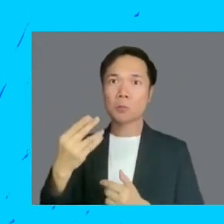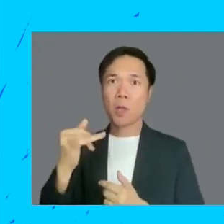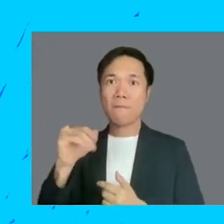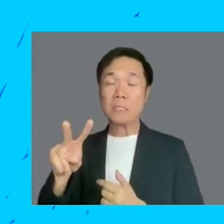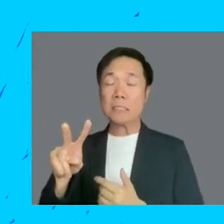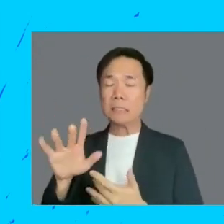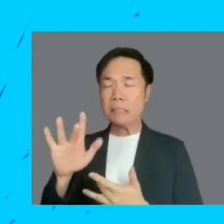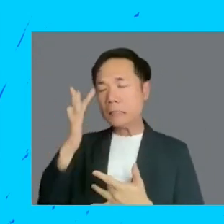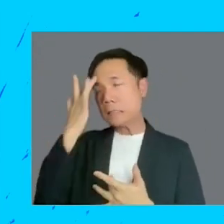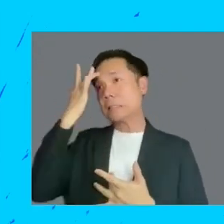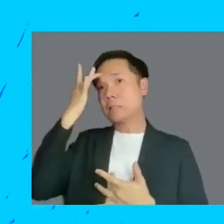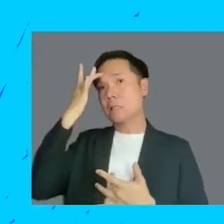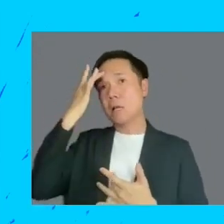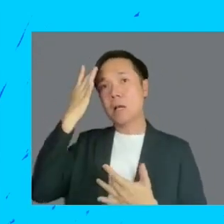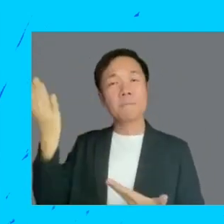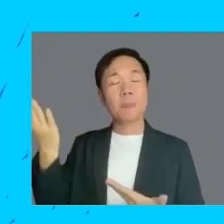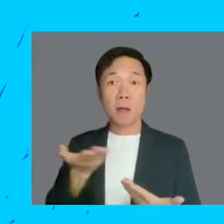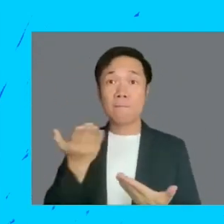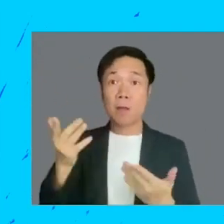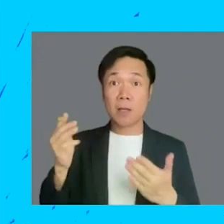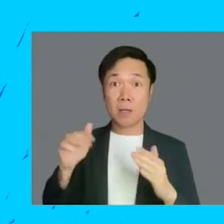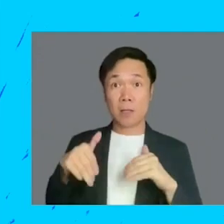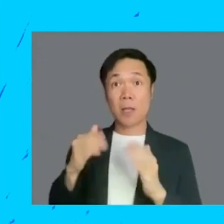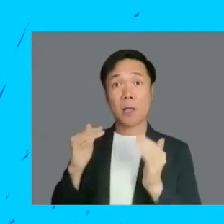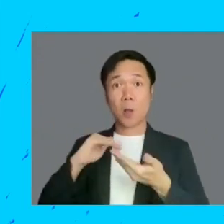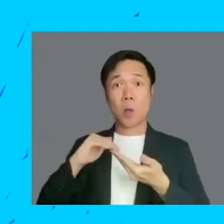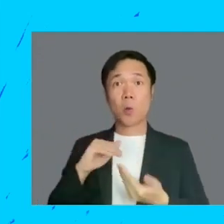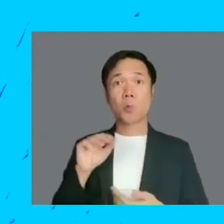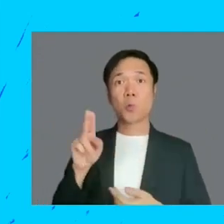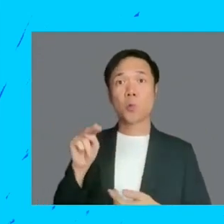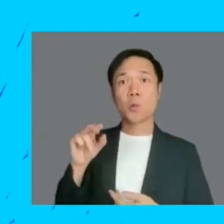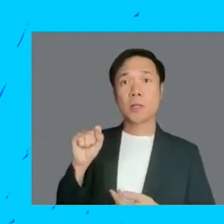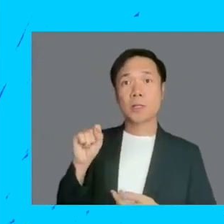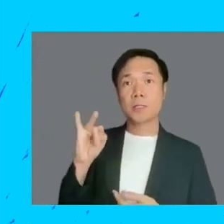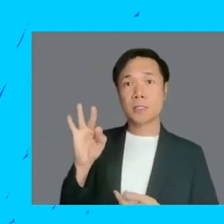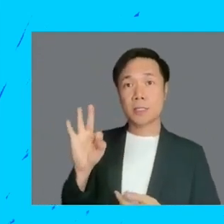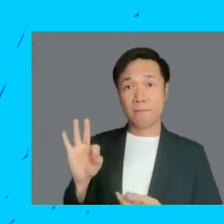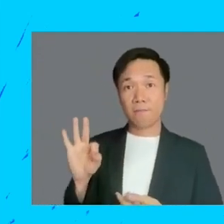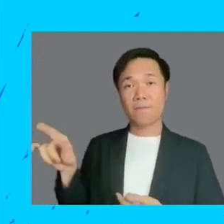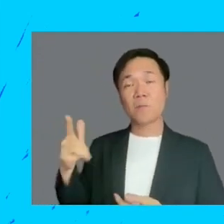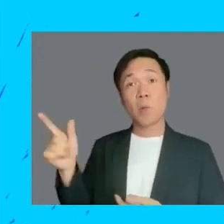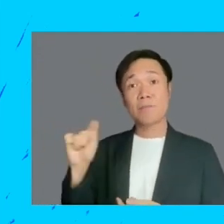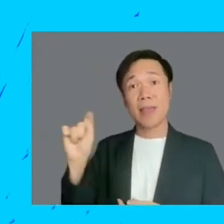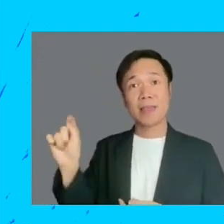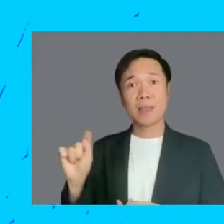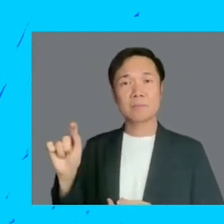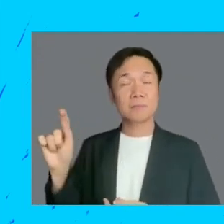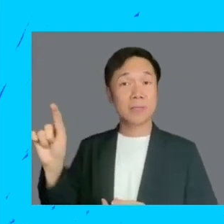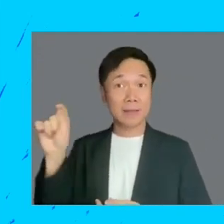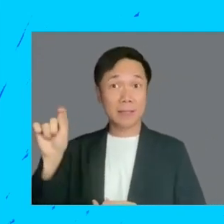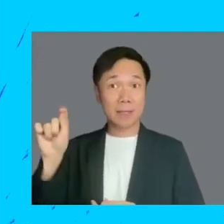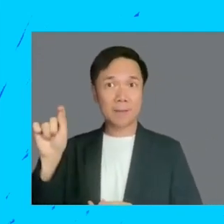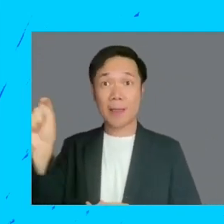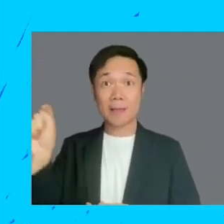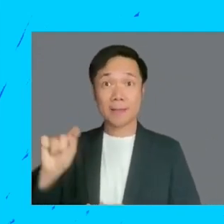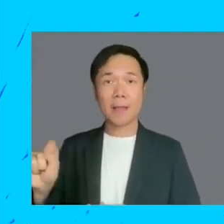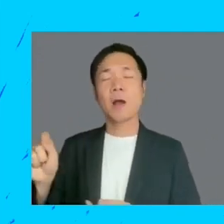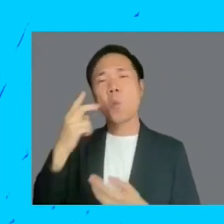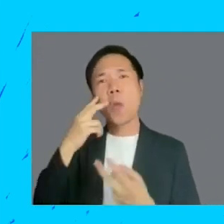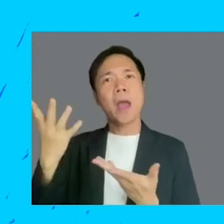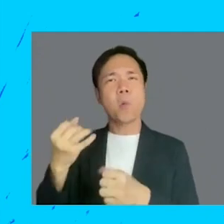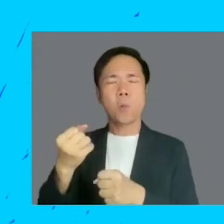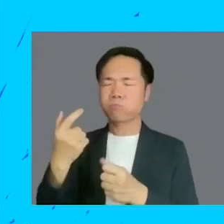With colleagues at UNICEF, the National Institute for Medical Research in Tanzania, and Policy Research Solutions, we